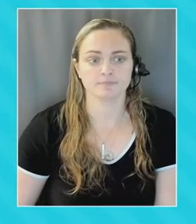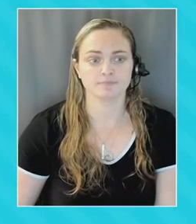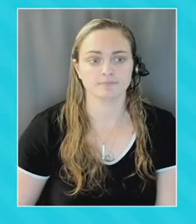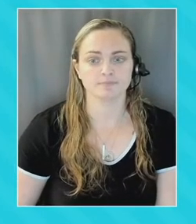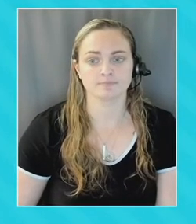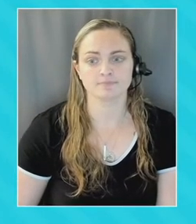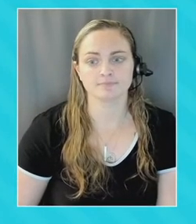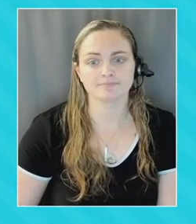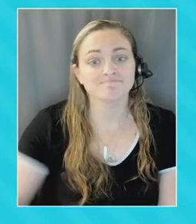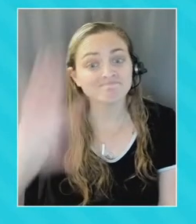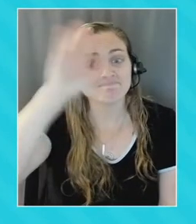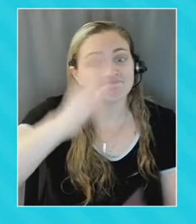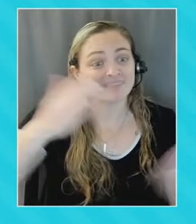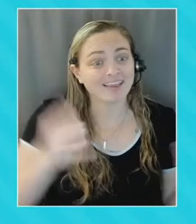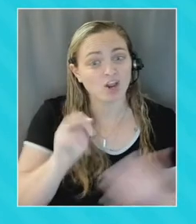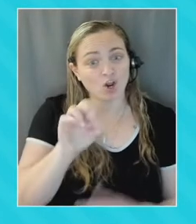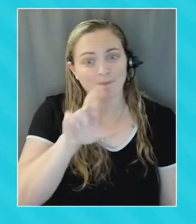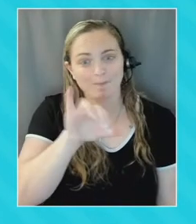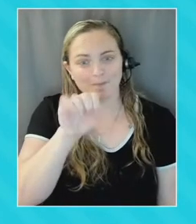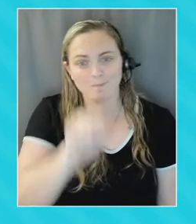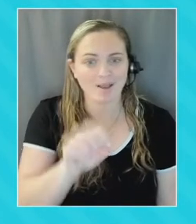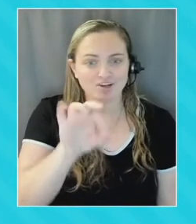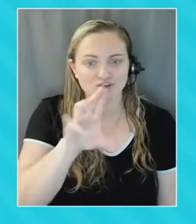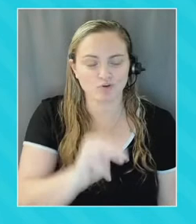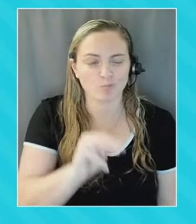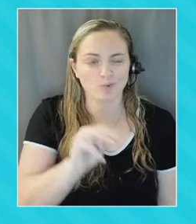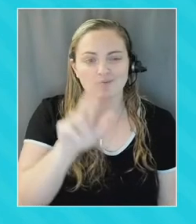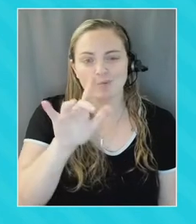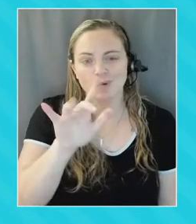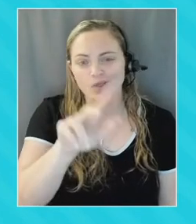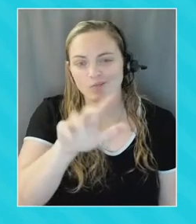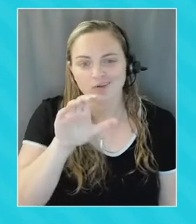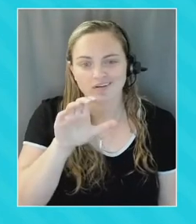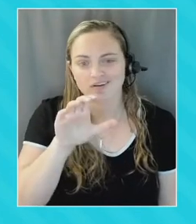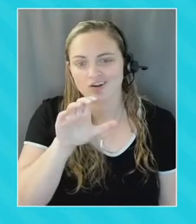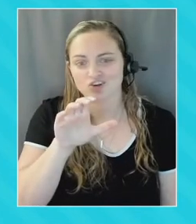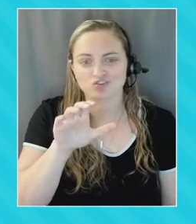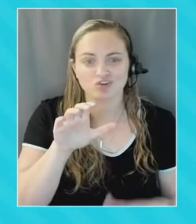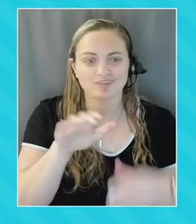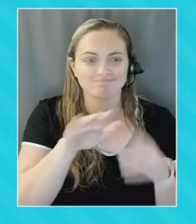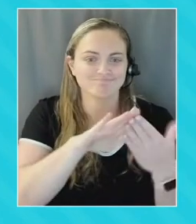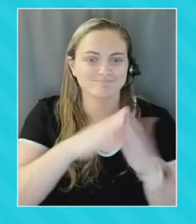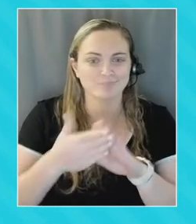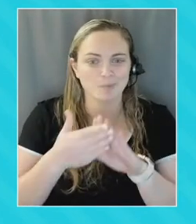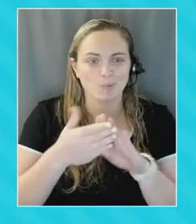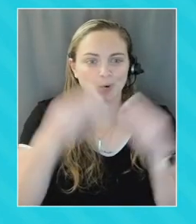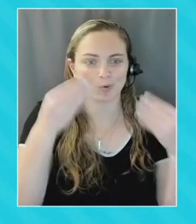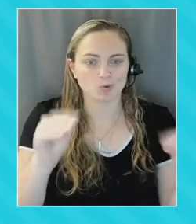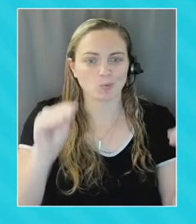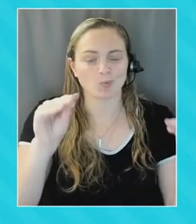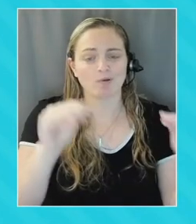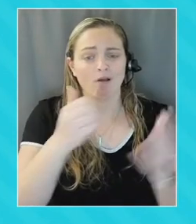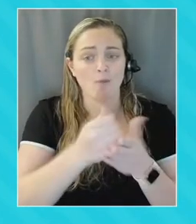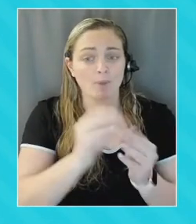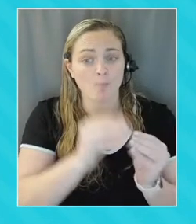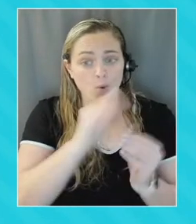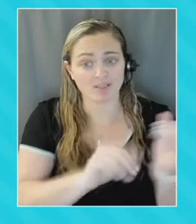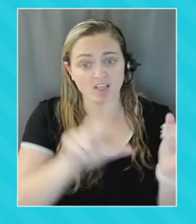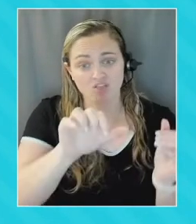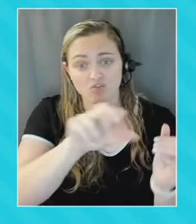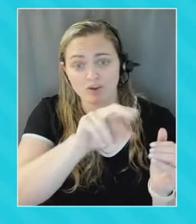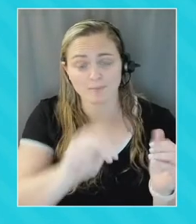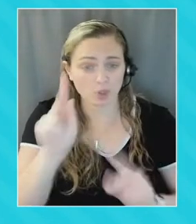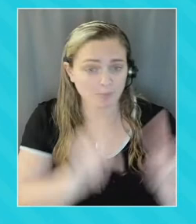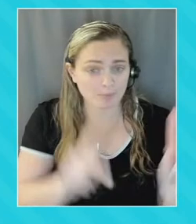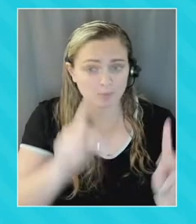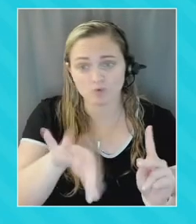Hi. Here at Mattress Firm, we have over 2,300 neighborhood stores, helping more than 3 million people a year to find the right solution to their